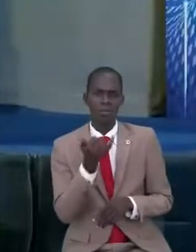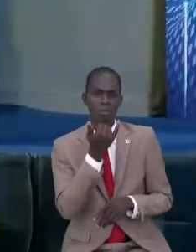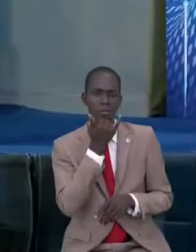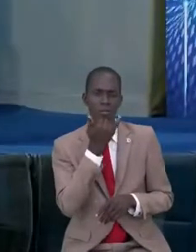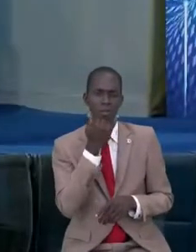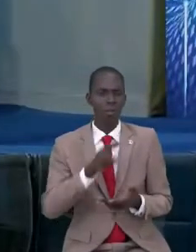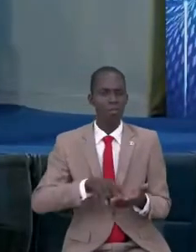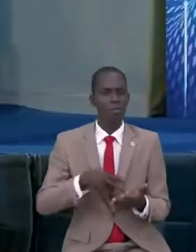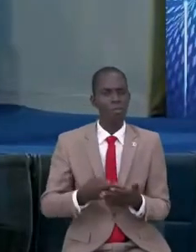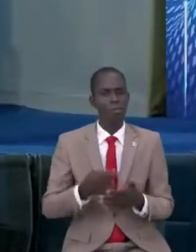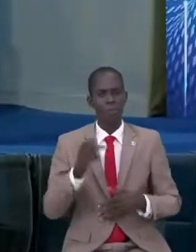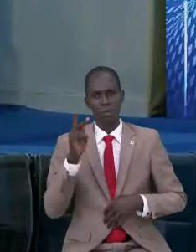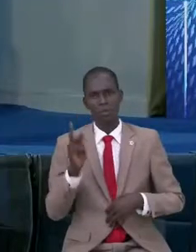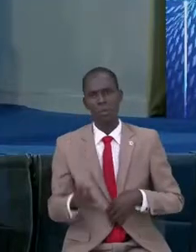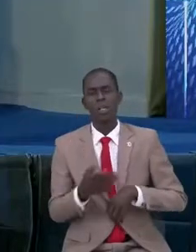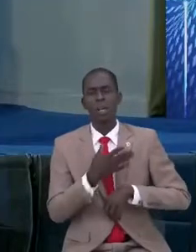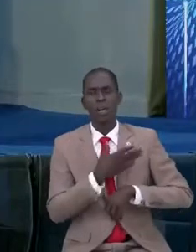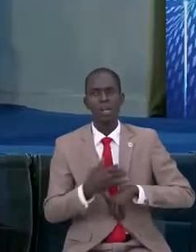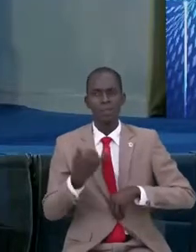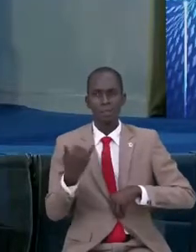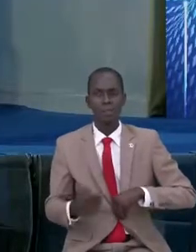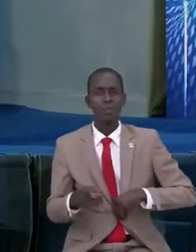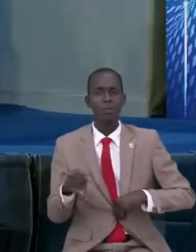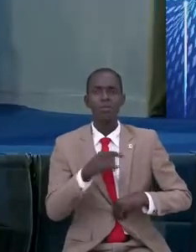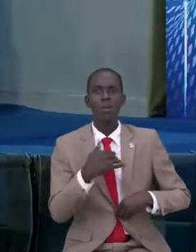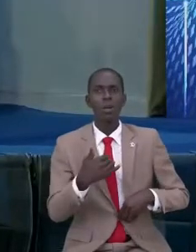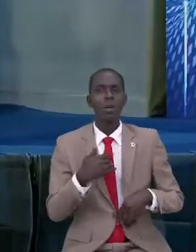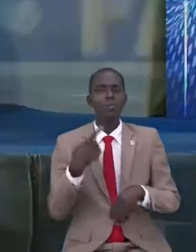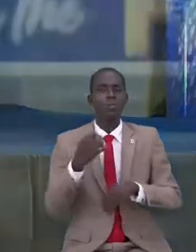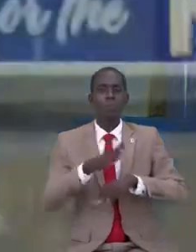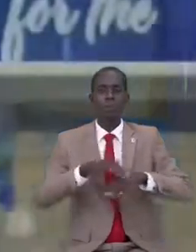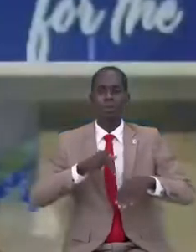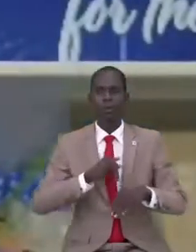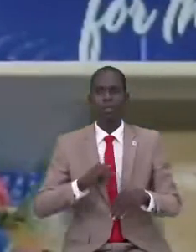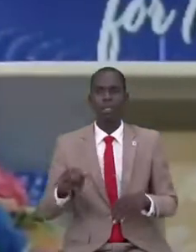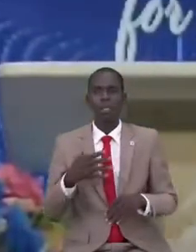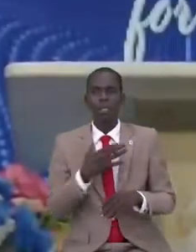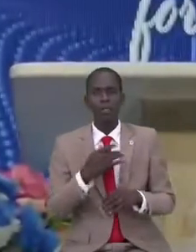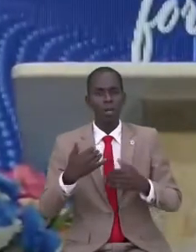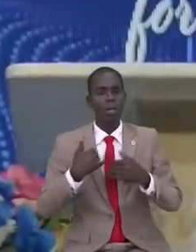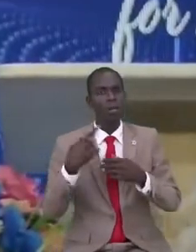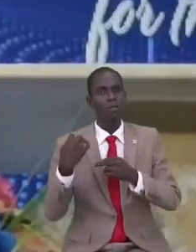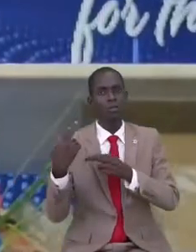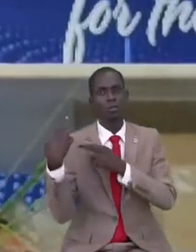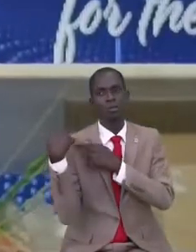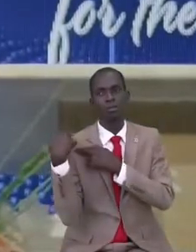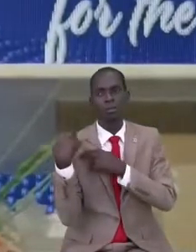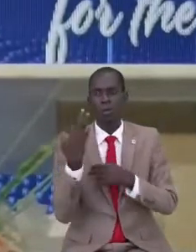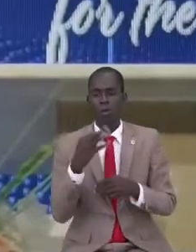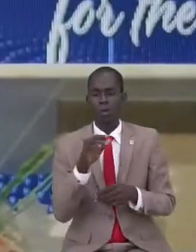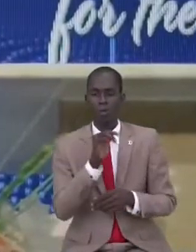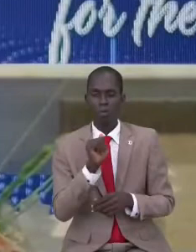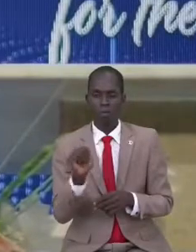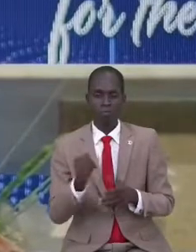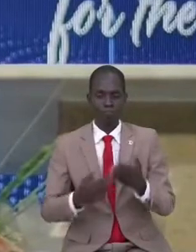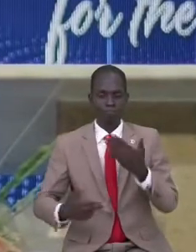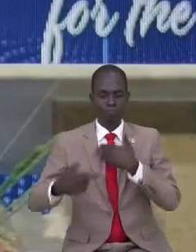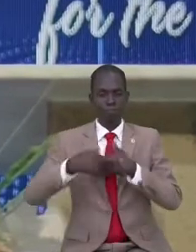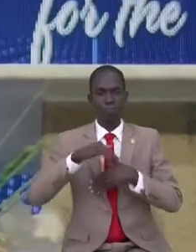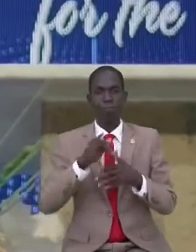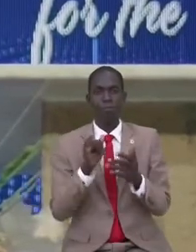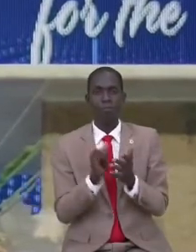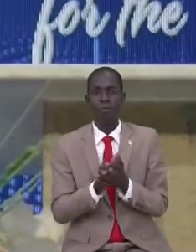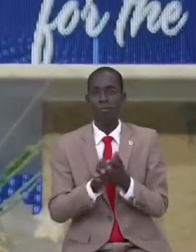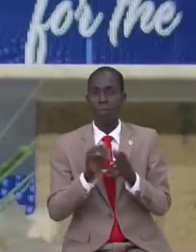faulty sister. And now you have the calling and the responsibility of restoring such